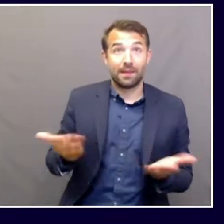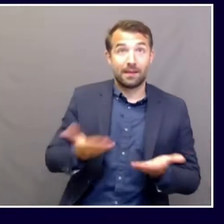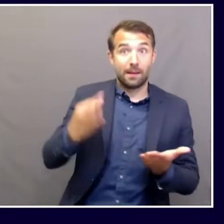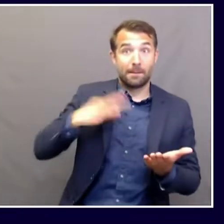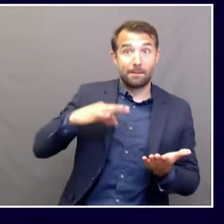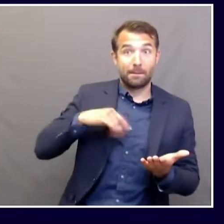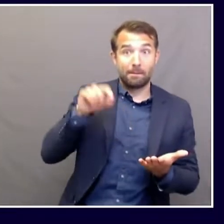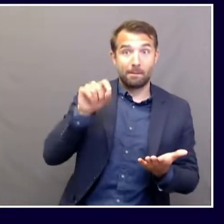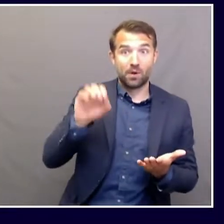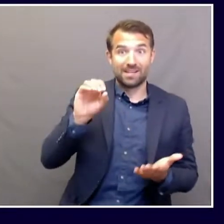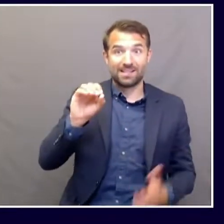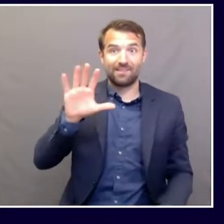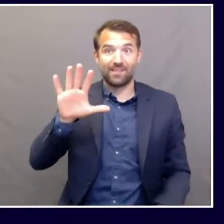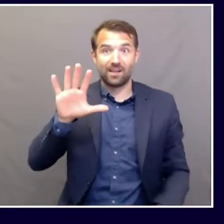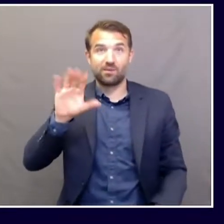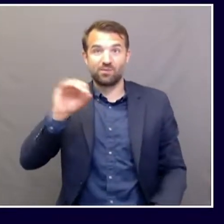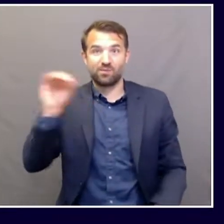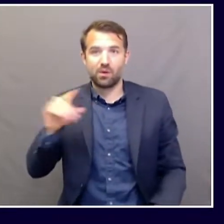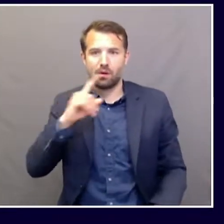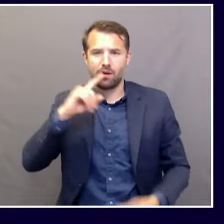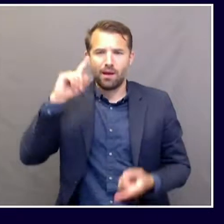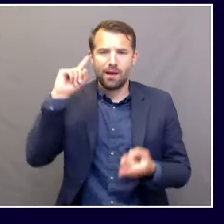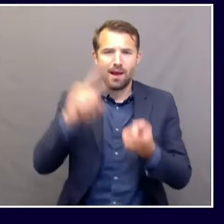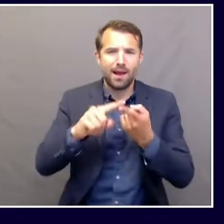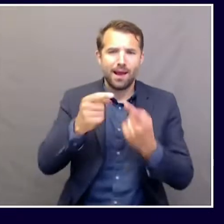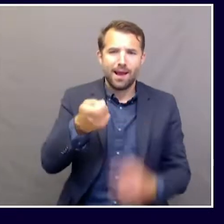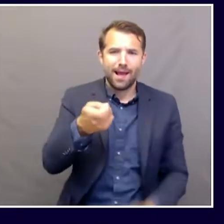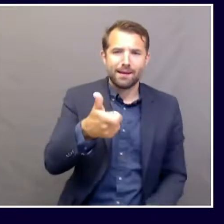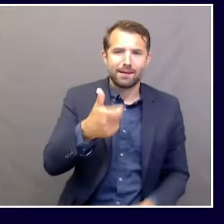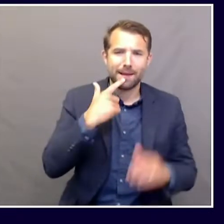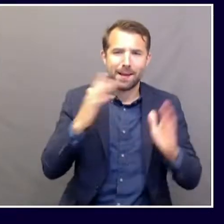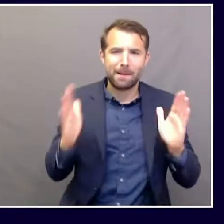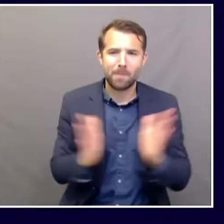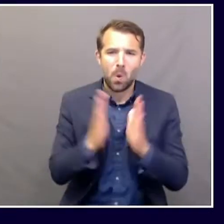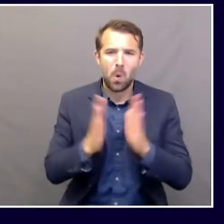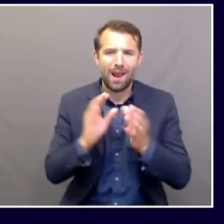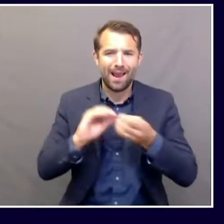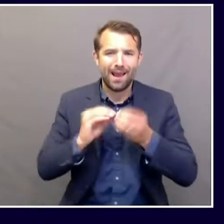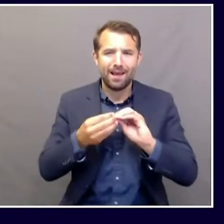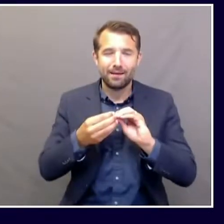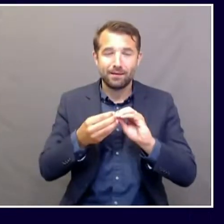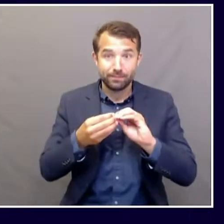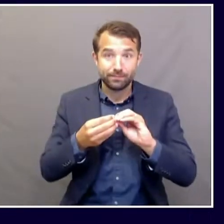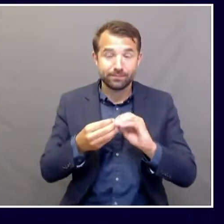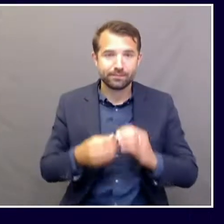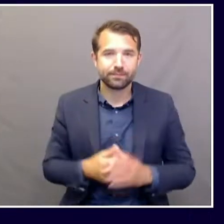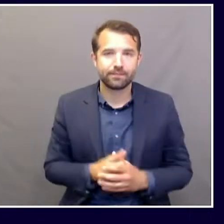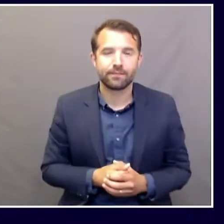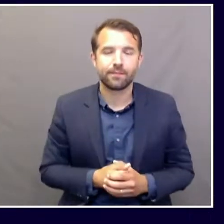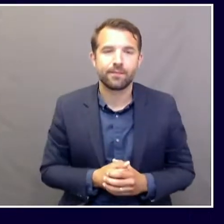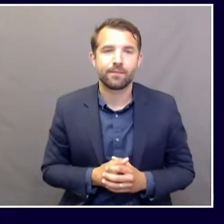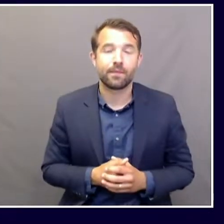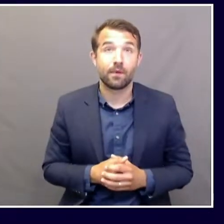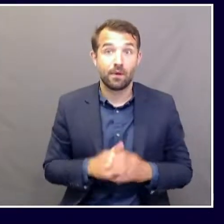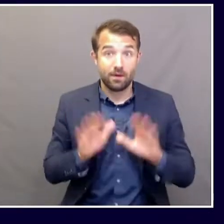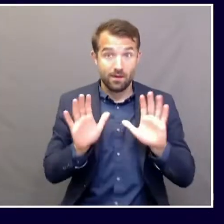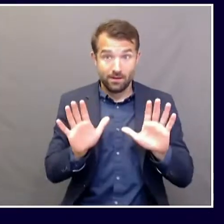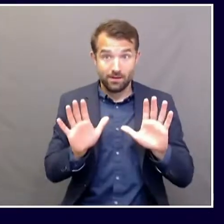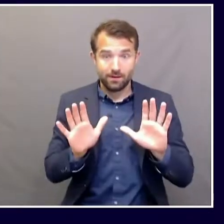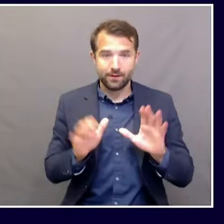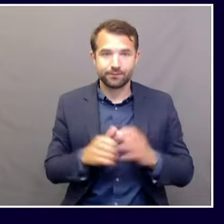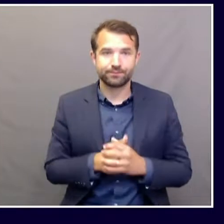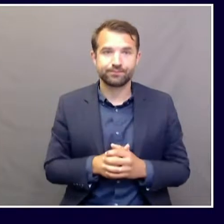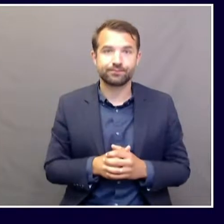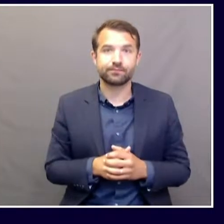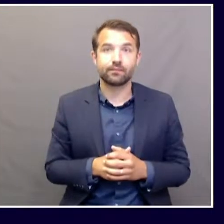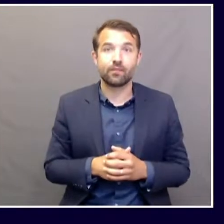the pie that we are talking about relative to everyone else who's been vaccinated. That being said, we want to track those things